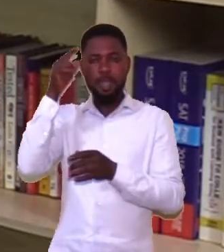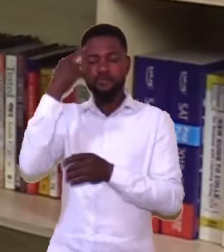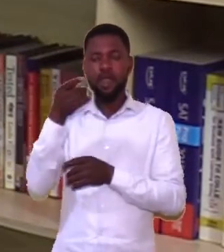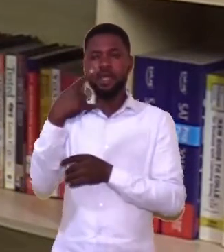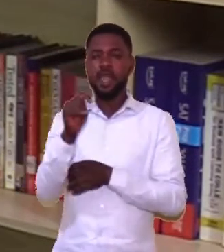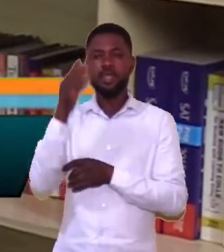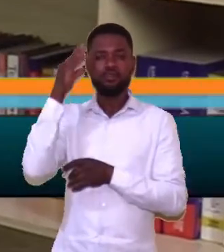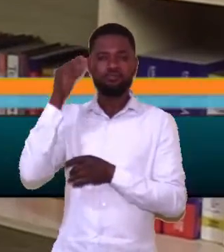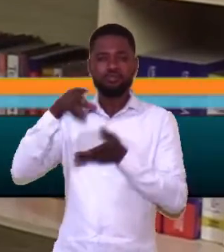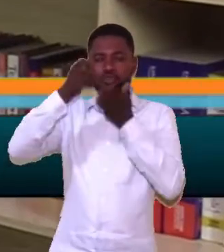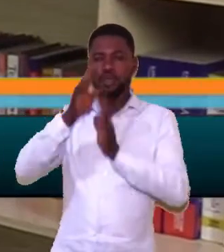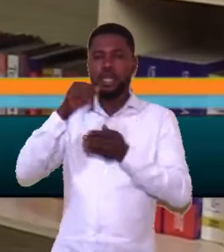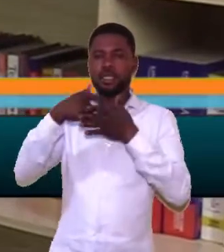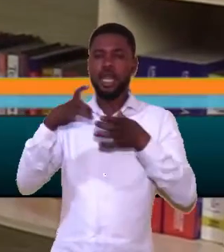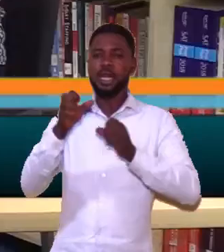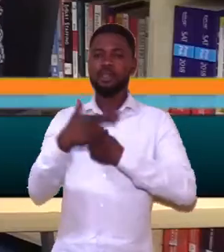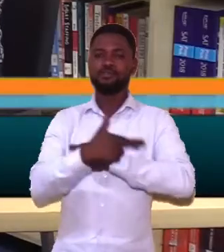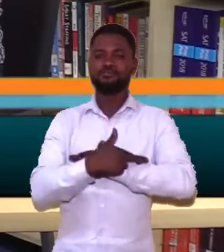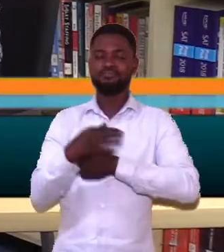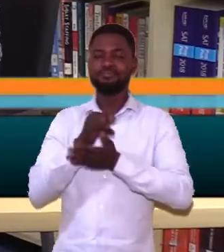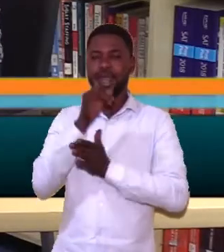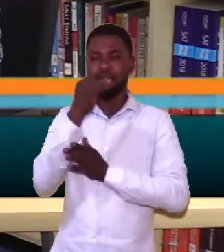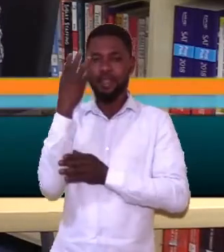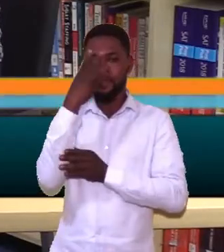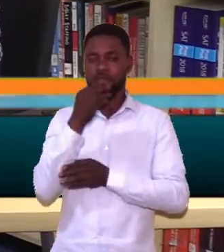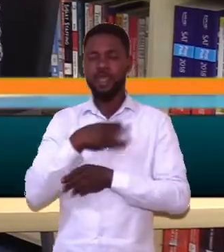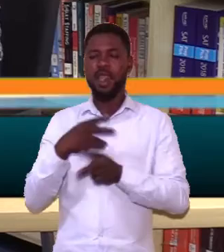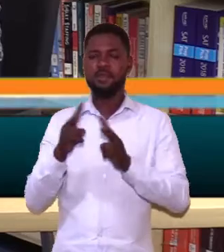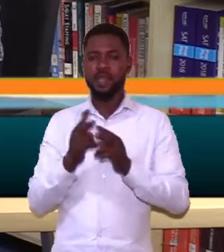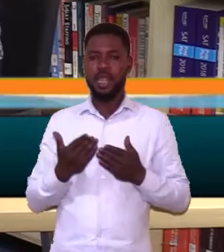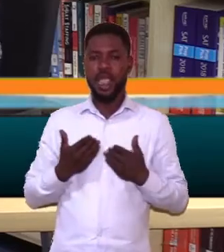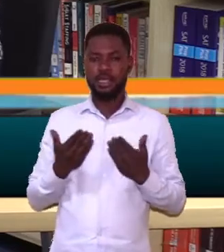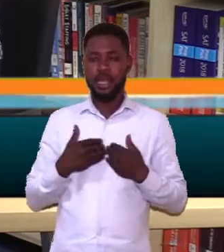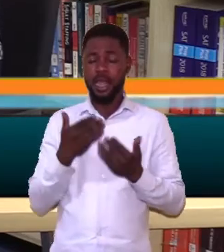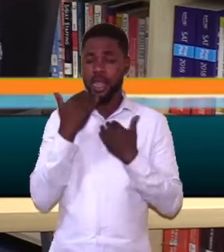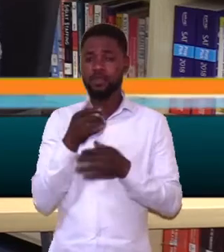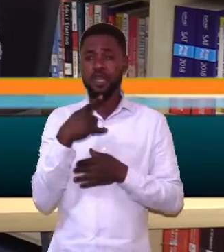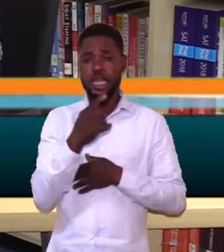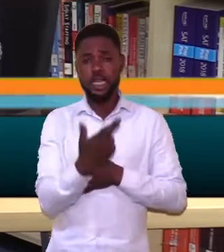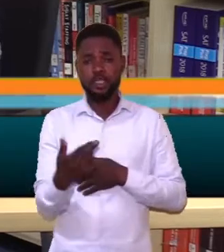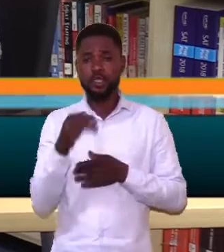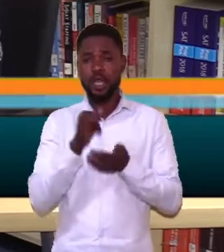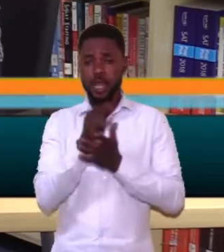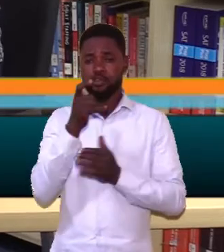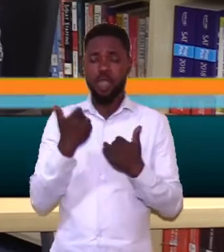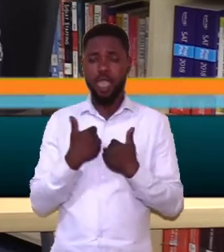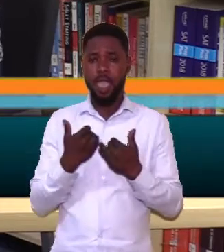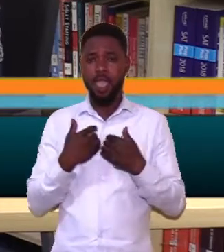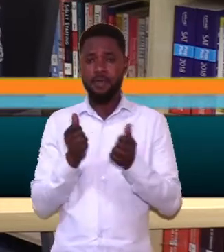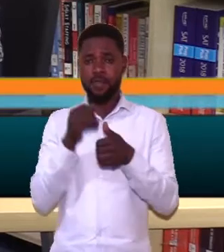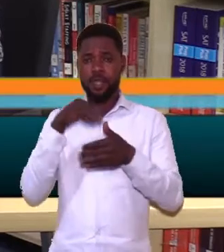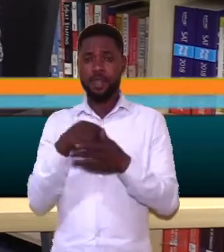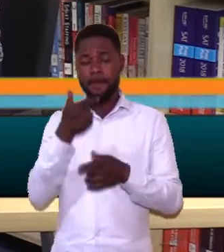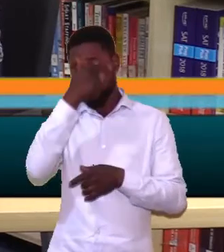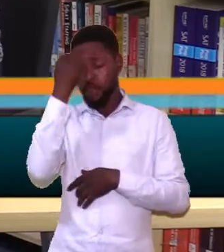knowledge for the students in the classroom. That's beautiful and very exciting. Thank having you. resources that you can work Absolutely.